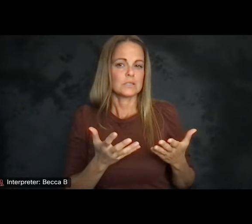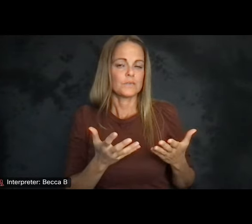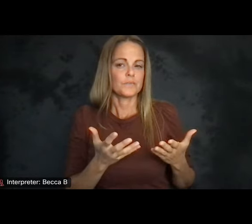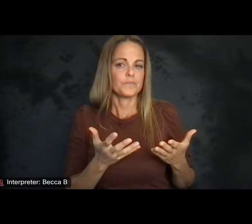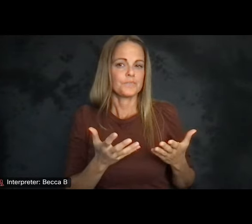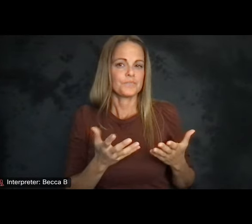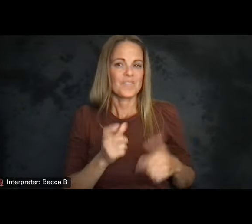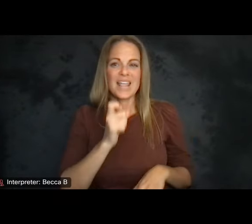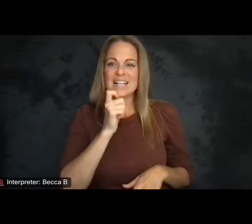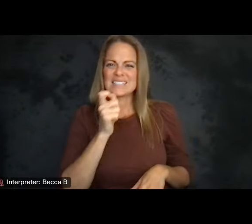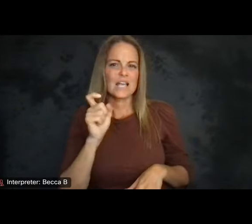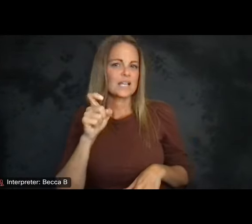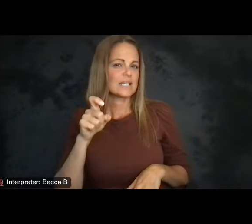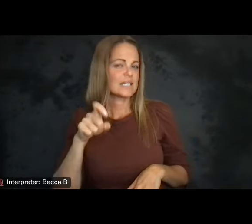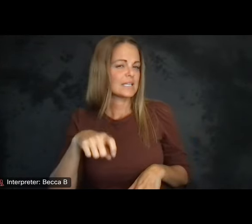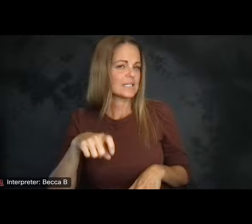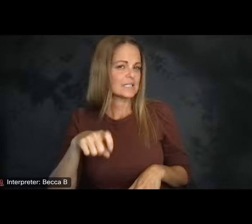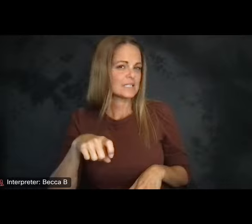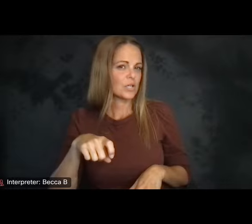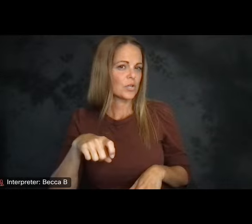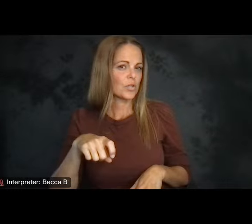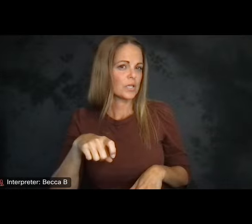there's not necessarily a